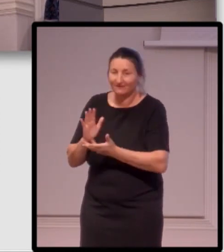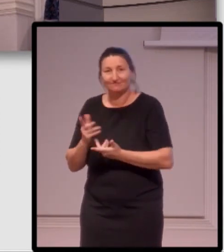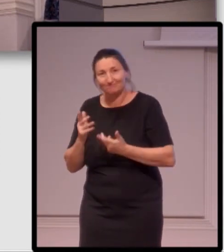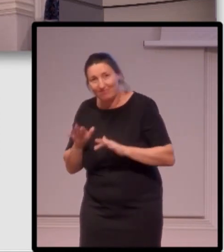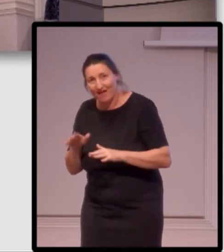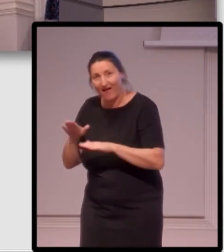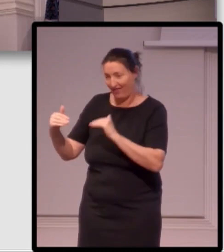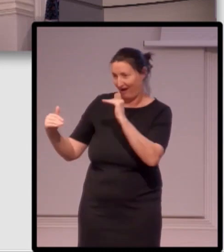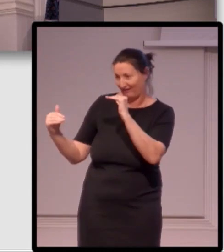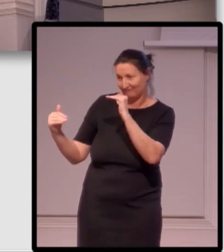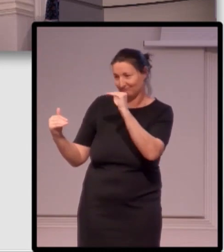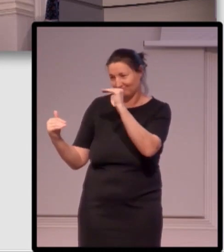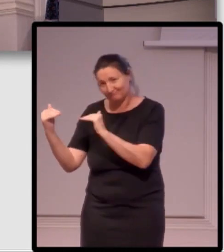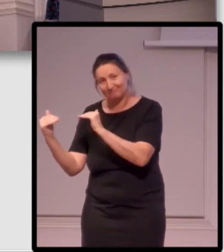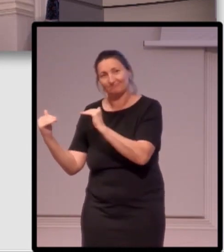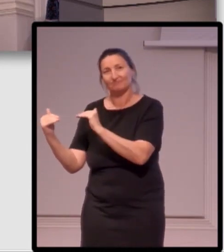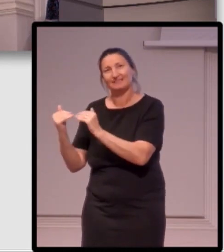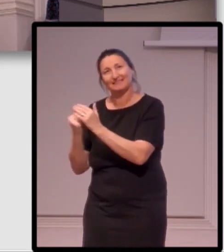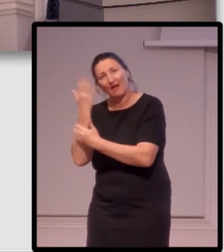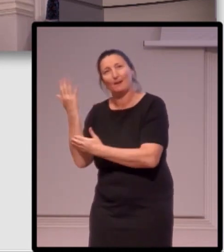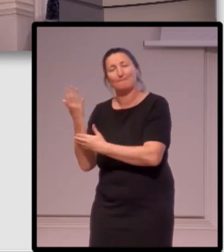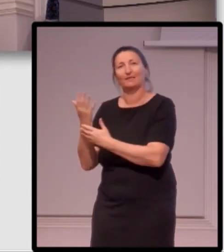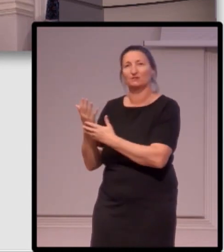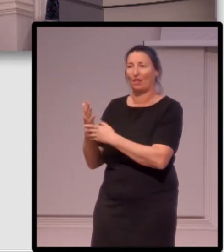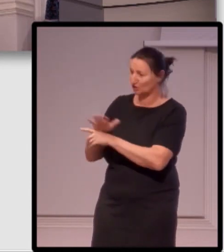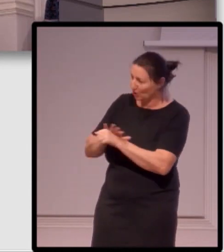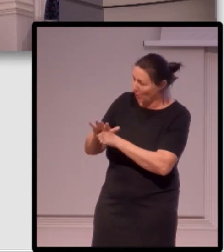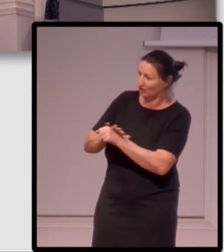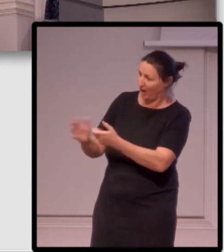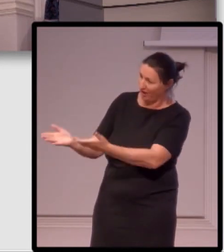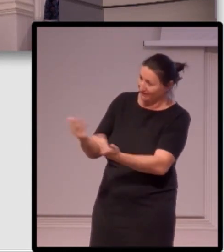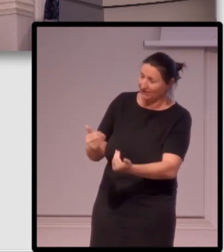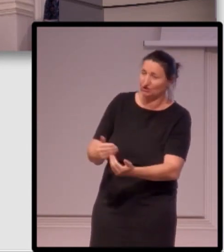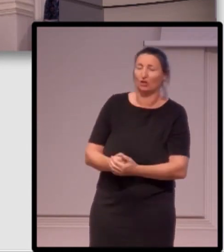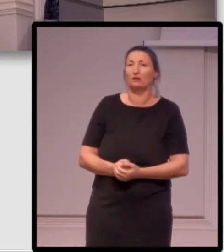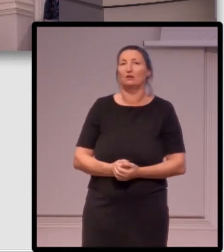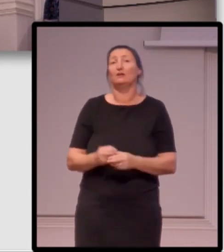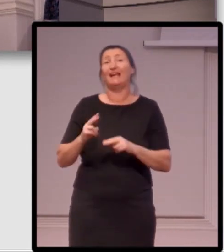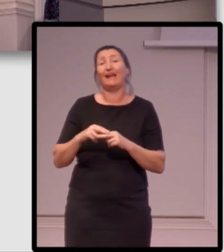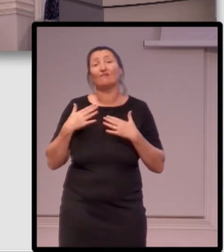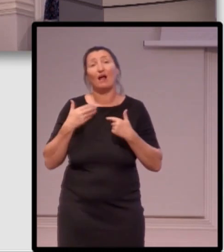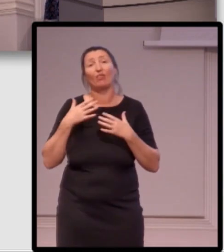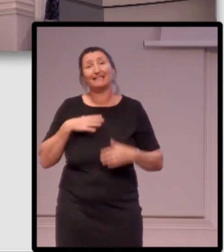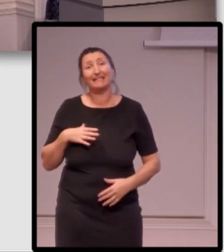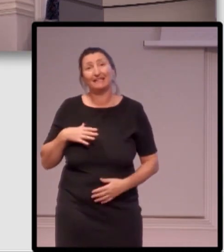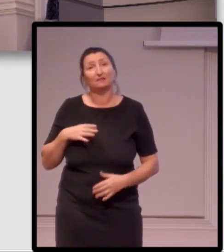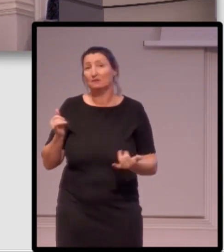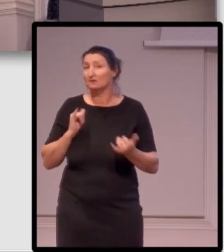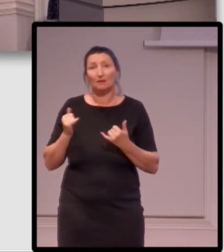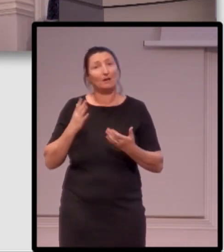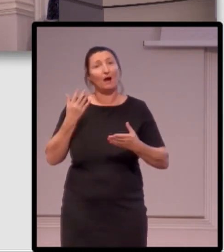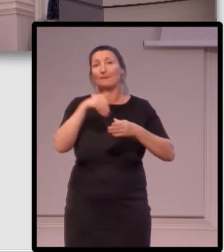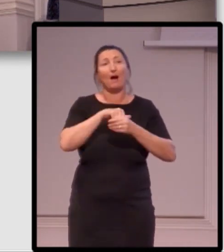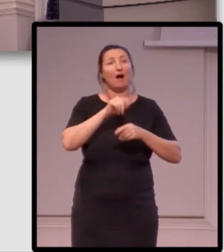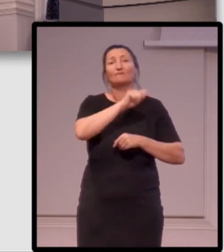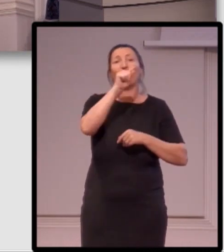present, and being, developmental in terms of socialisation. Because again, if they've got health needs, sometimes they can't go to all the clubs and